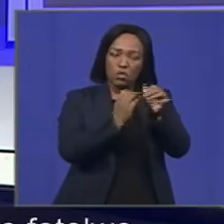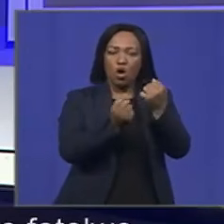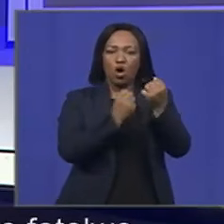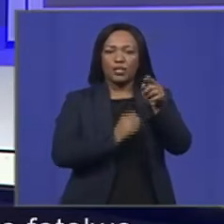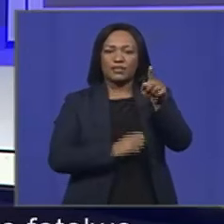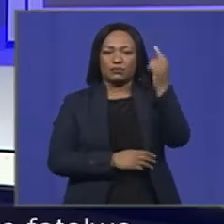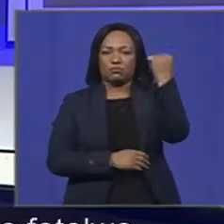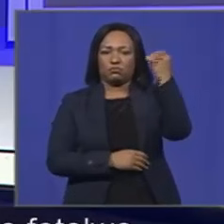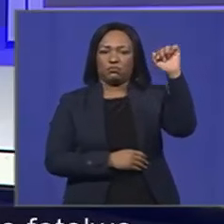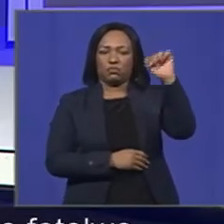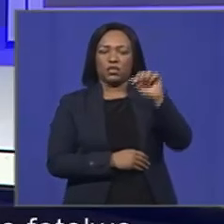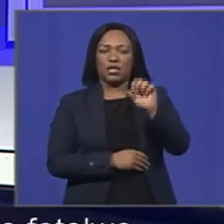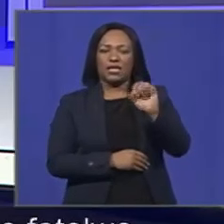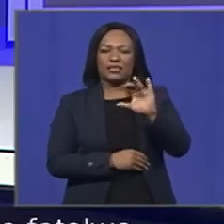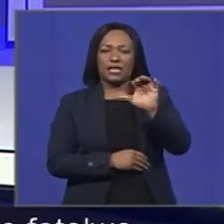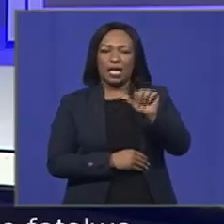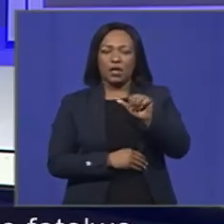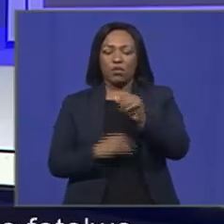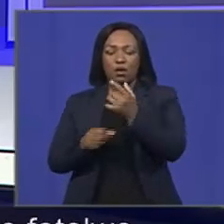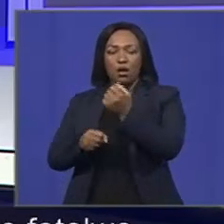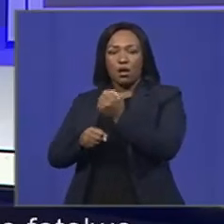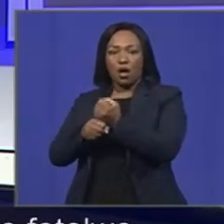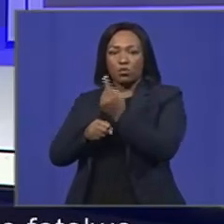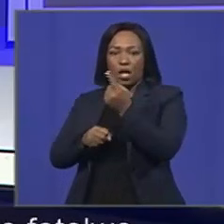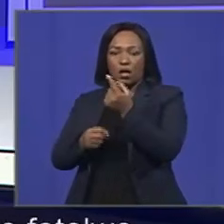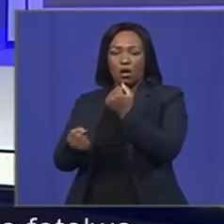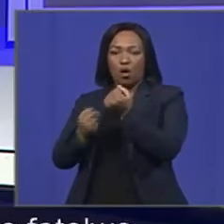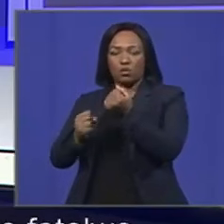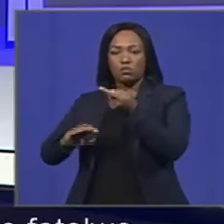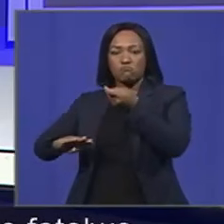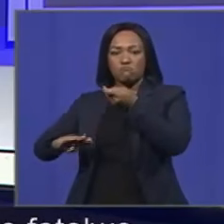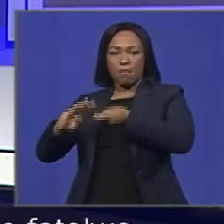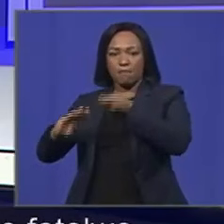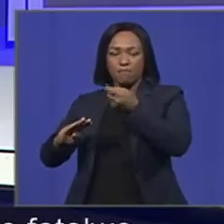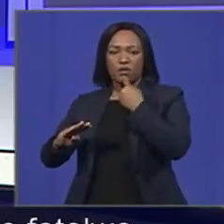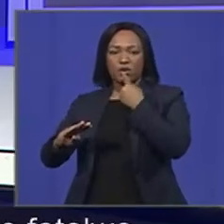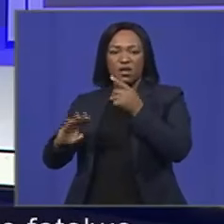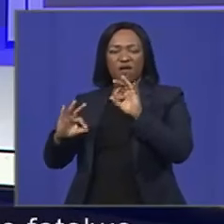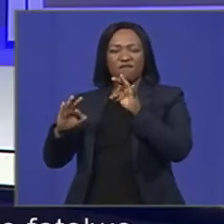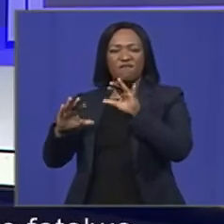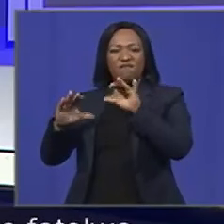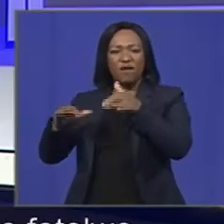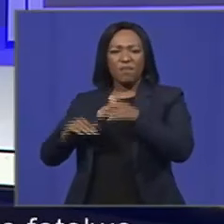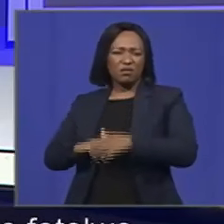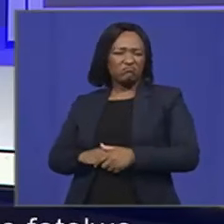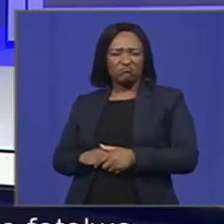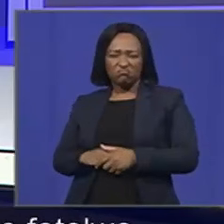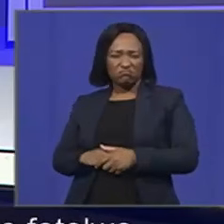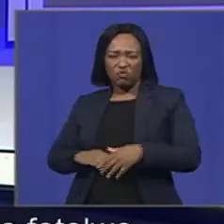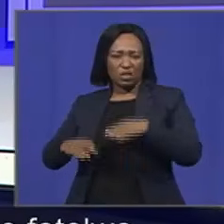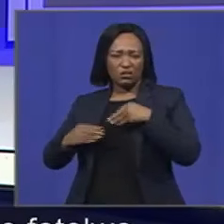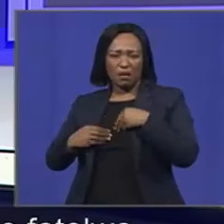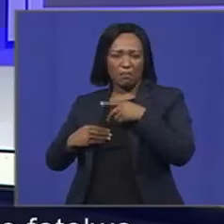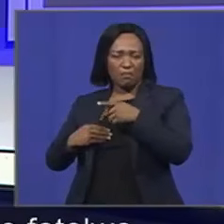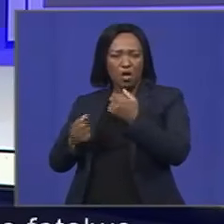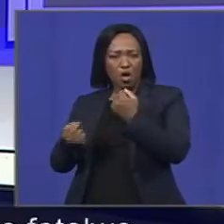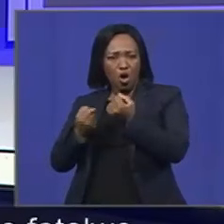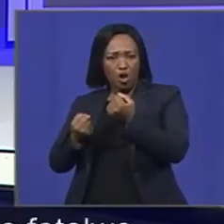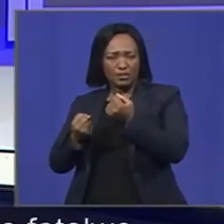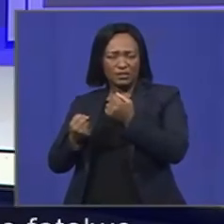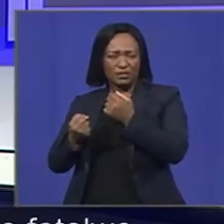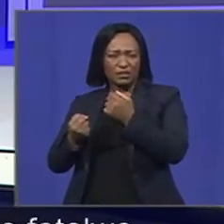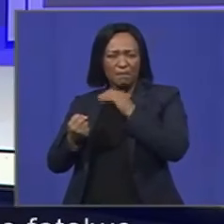fetola katlholo ya kgotlatshekelo ya Gauteng eo lelapa le reng e simolotse mokgwa yo maswe wa gore kgotlatshekelo e kgone go ka